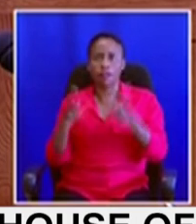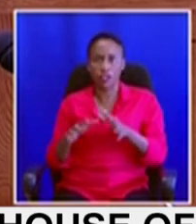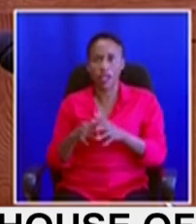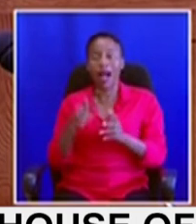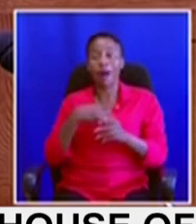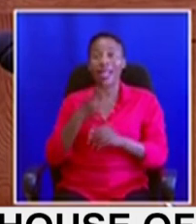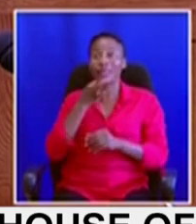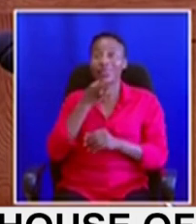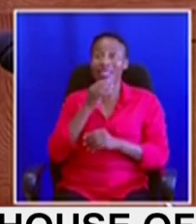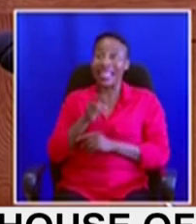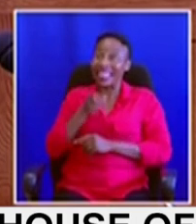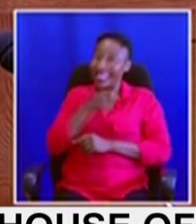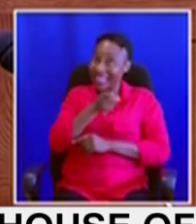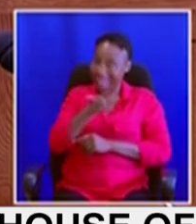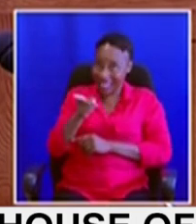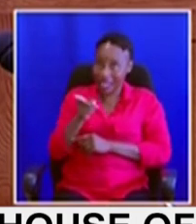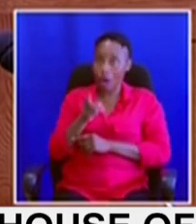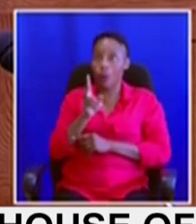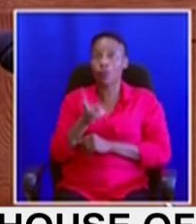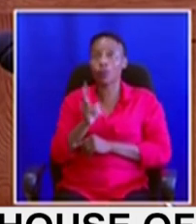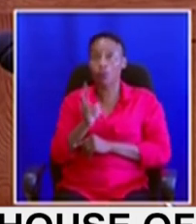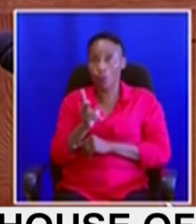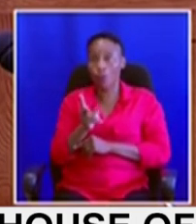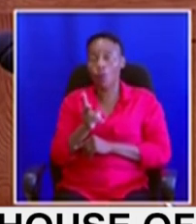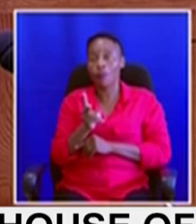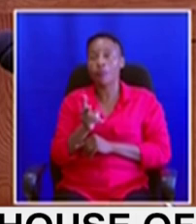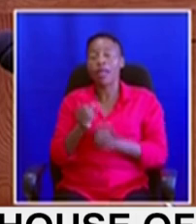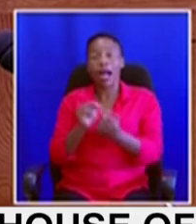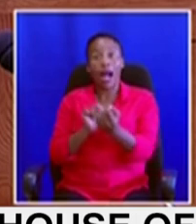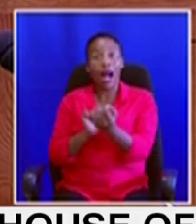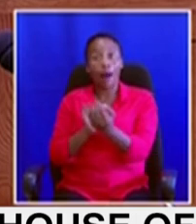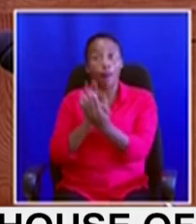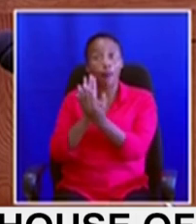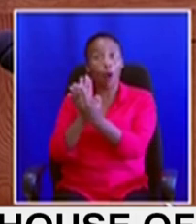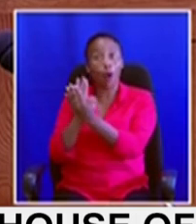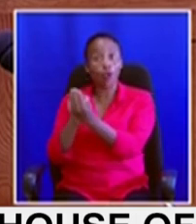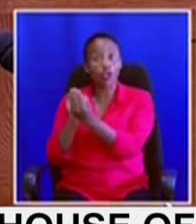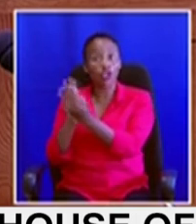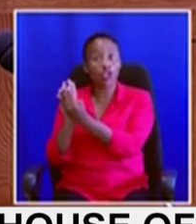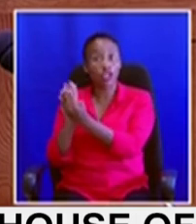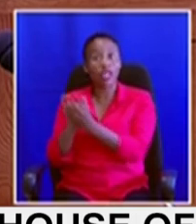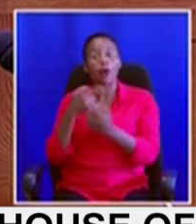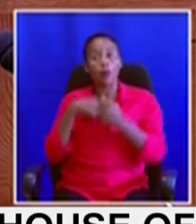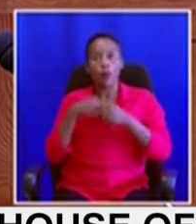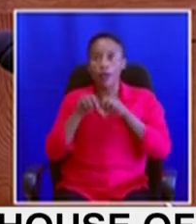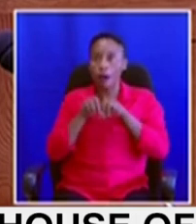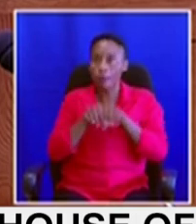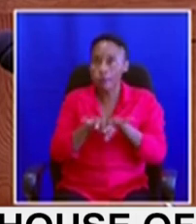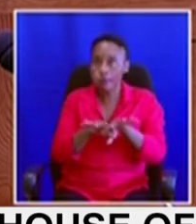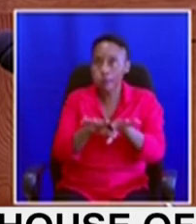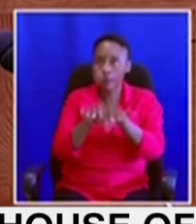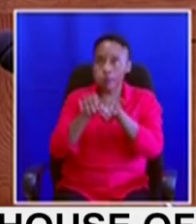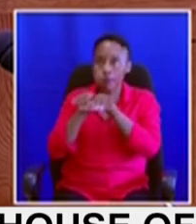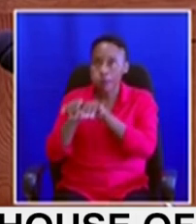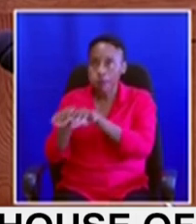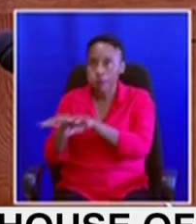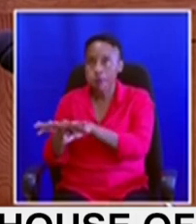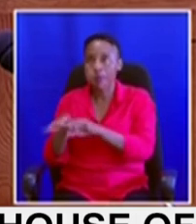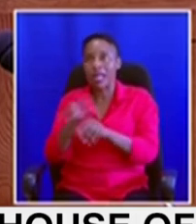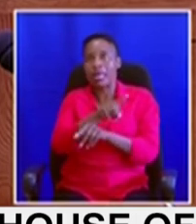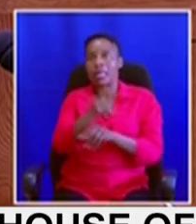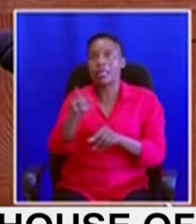there, the approach that we are spreading around, even at our provincial